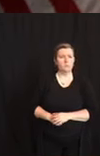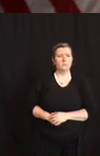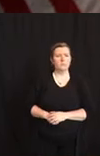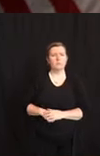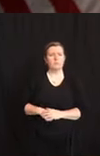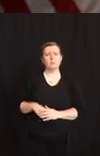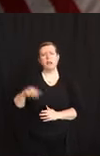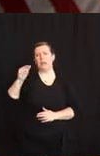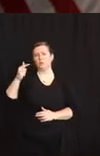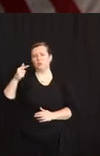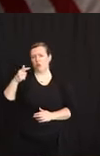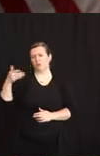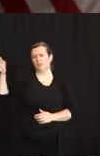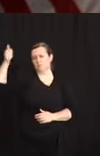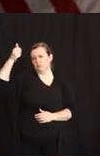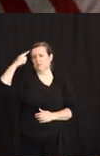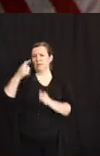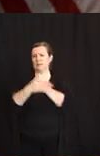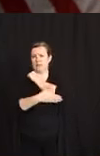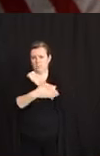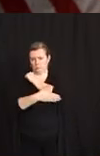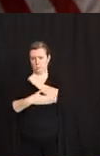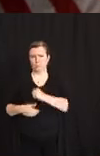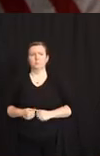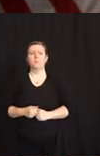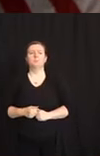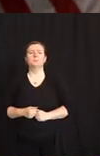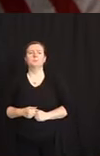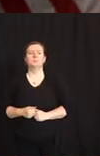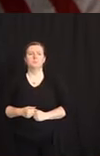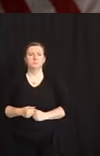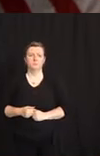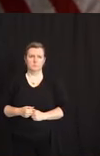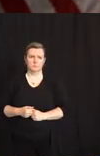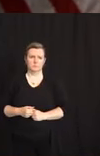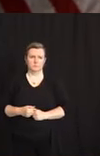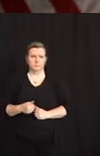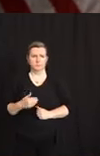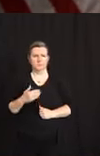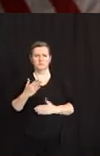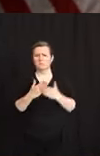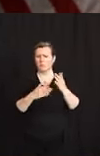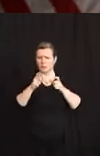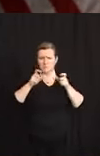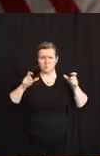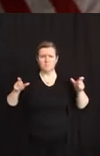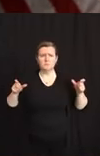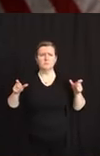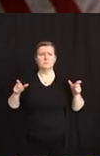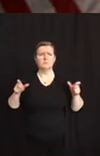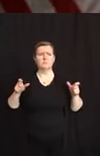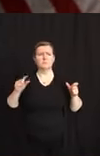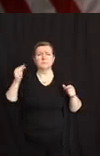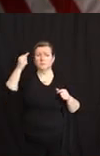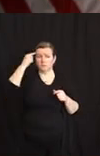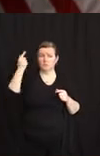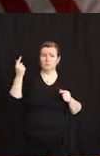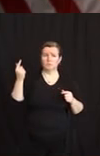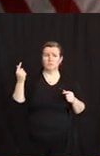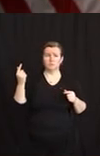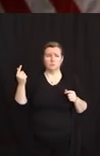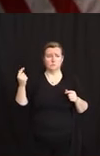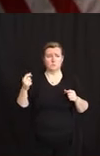didn't name names, but your administration brought charges against a woman for peacefully protesting at the State House.